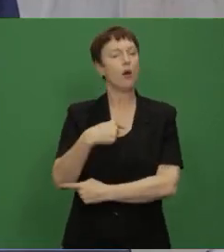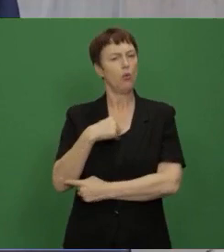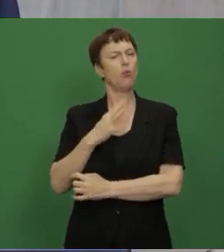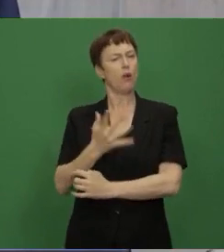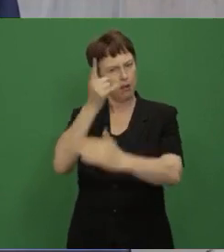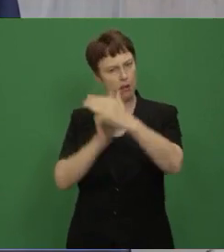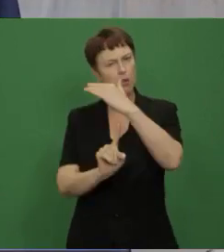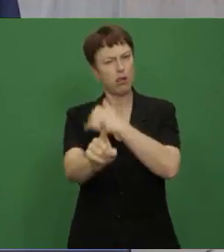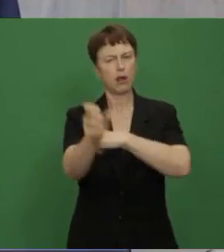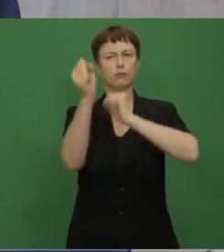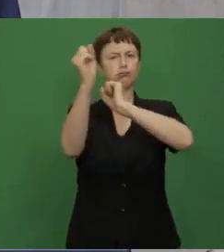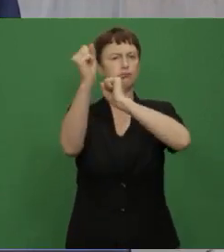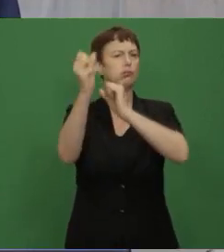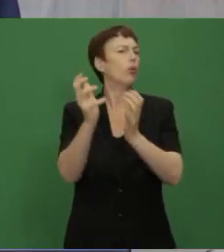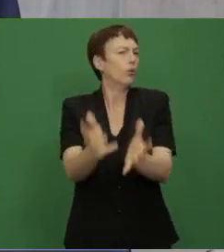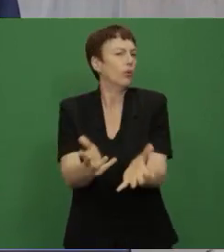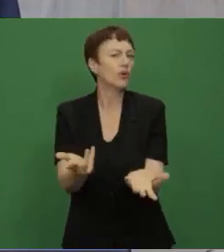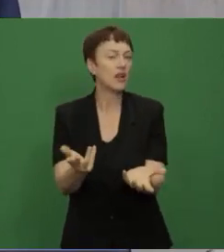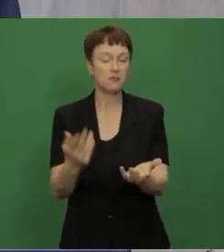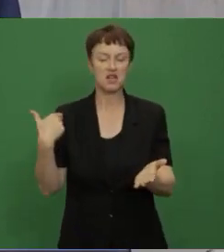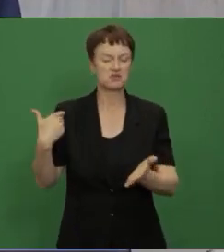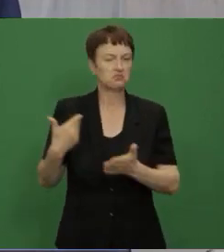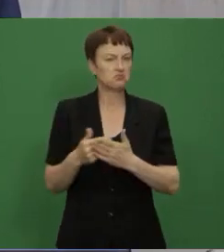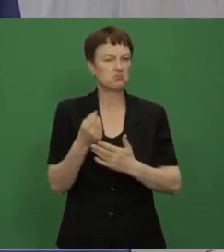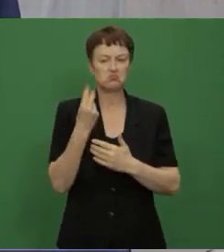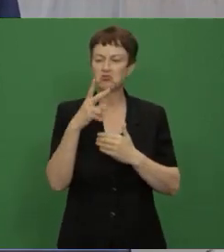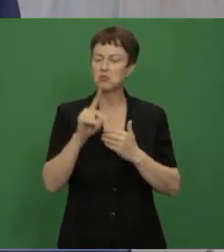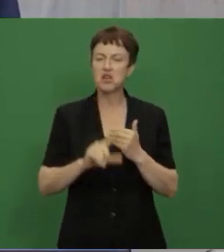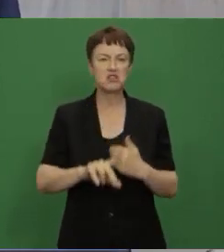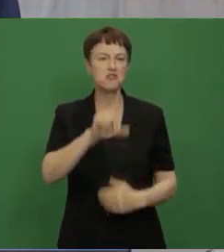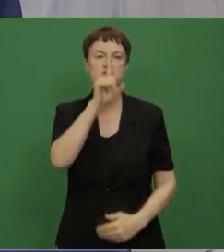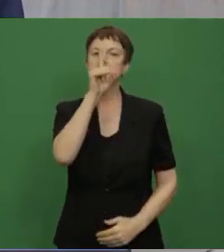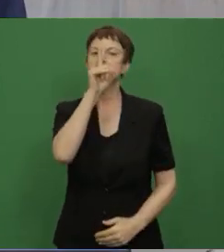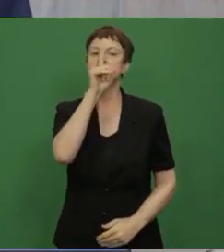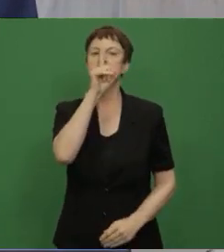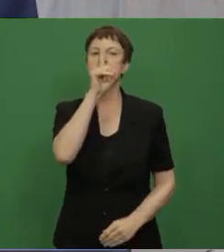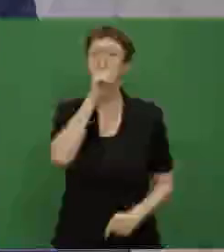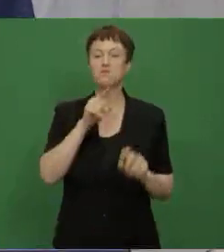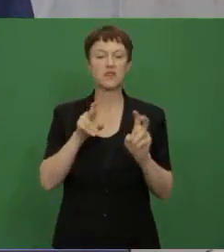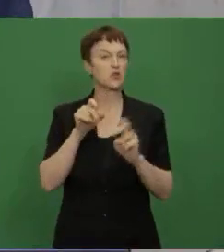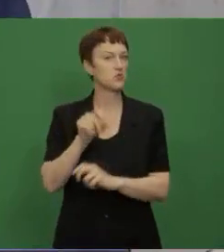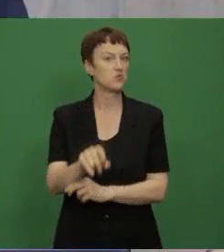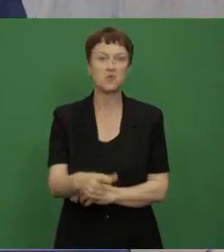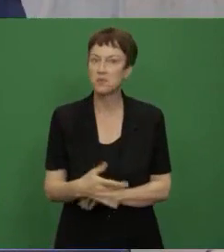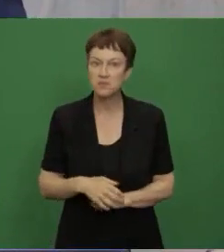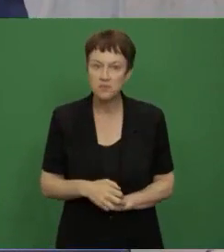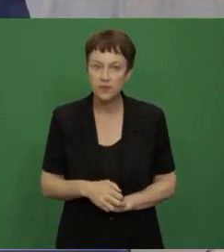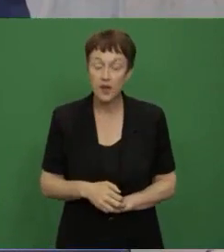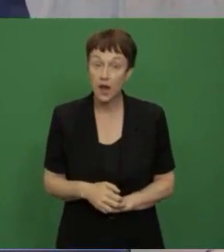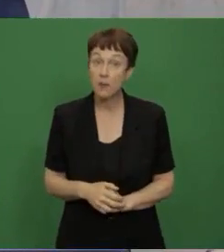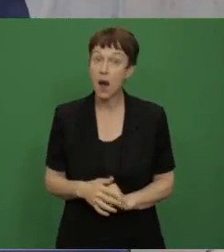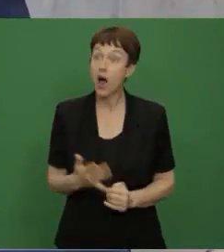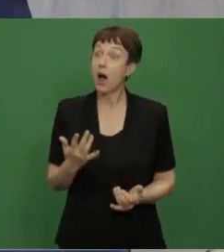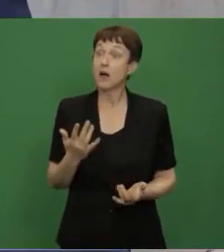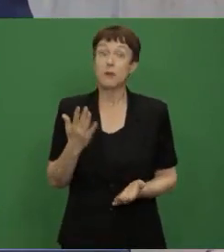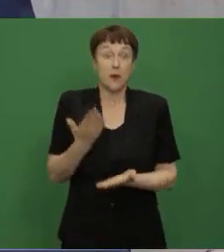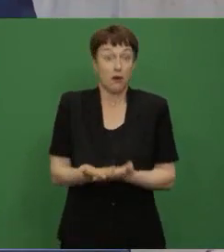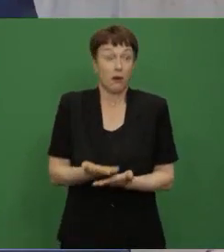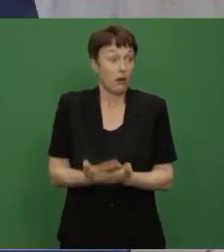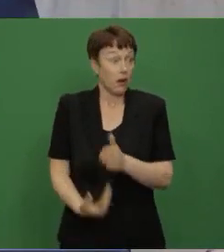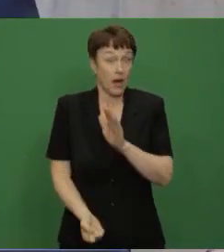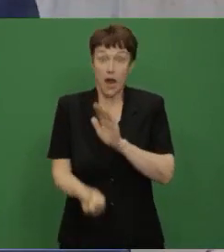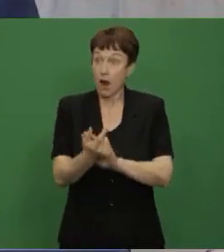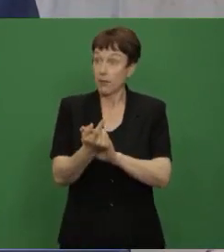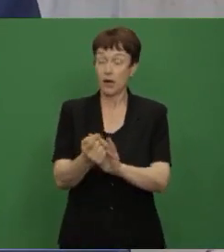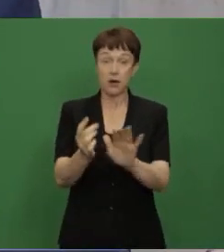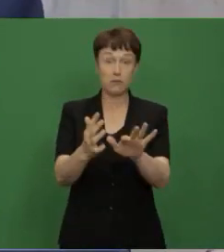movement over the last few months on the issue. But as soon as it gets to the parliamentary